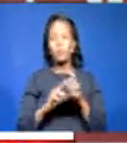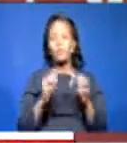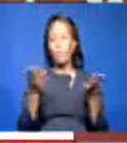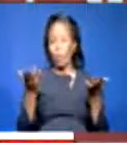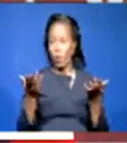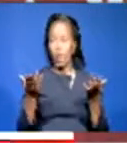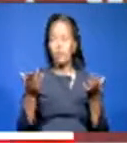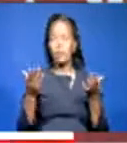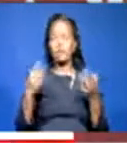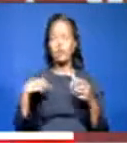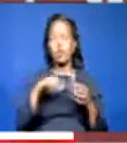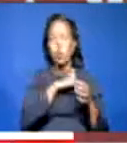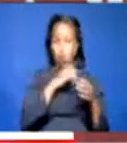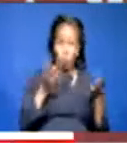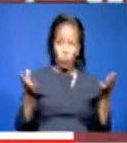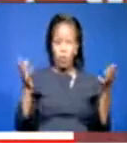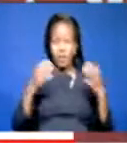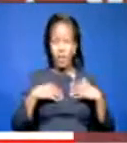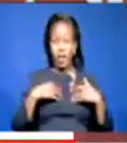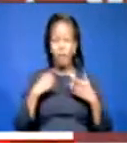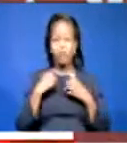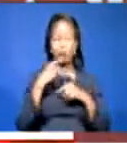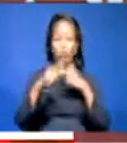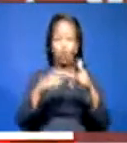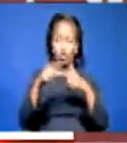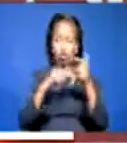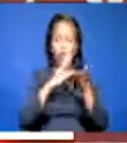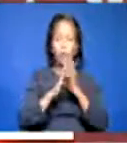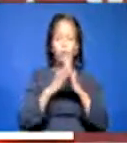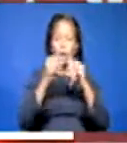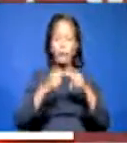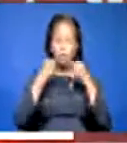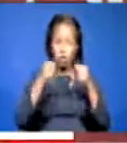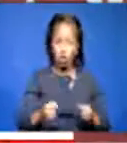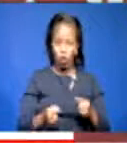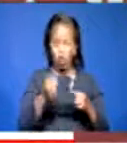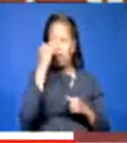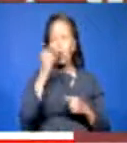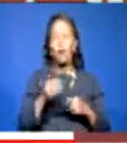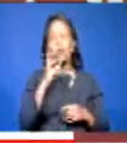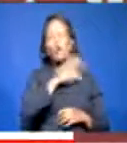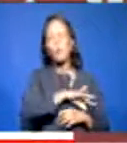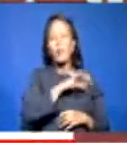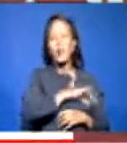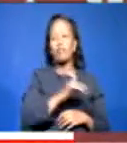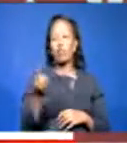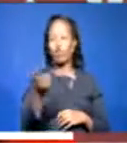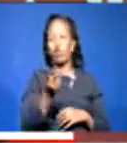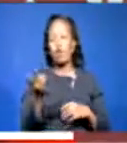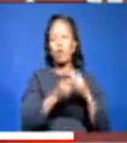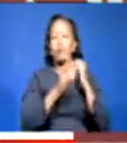we're getting stronger and stronger for mutual benefit our two countries and the two